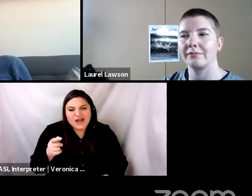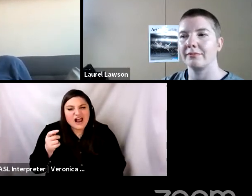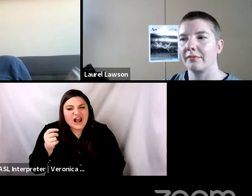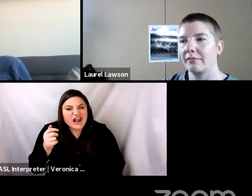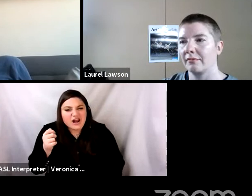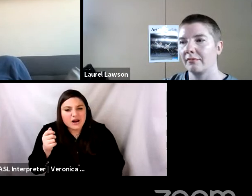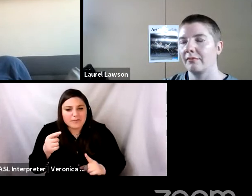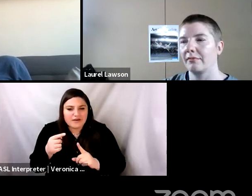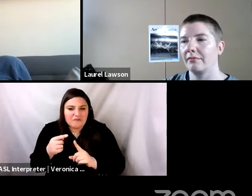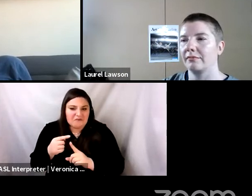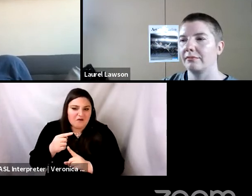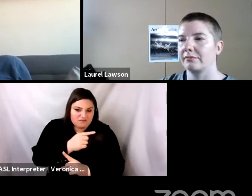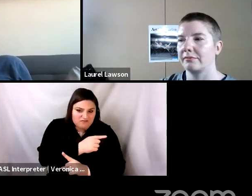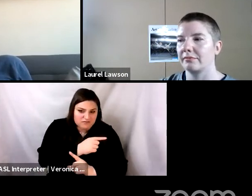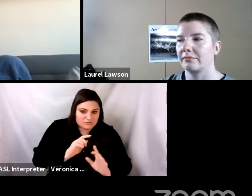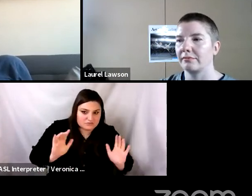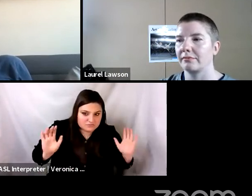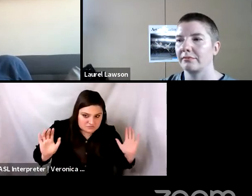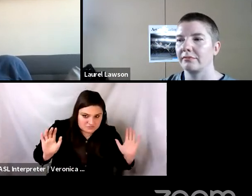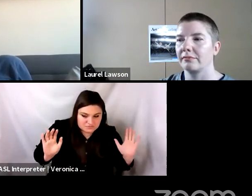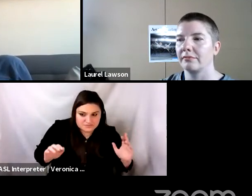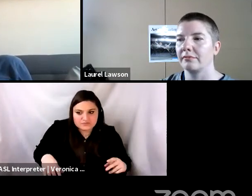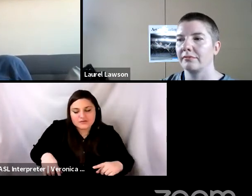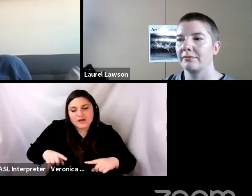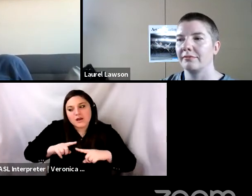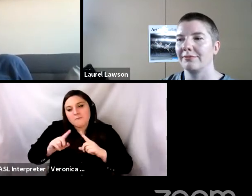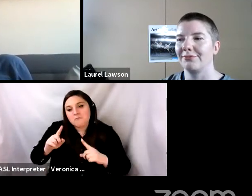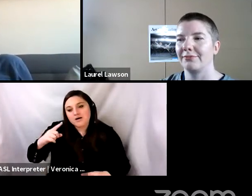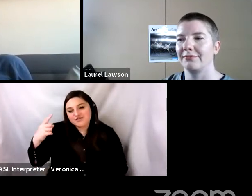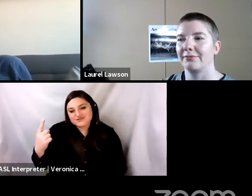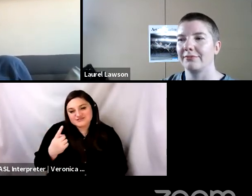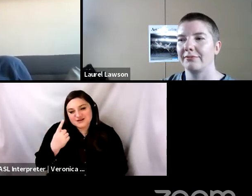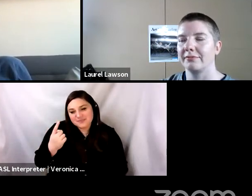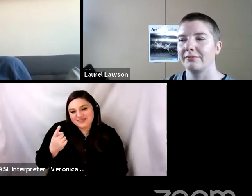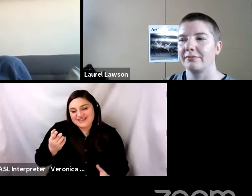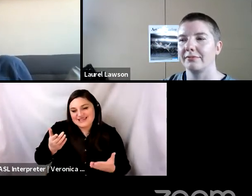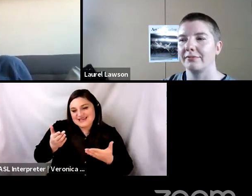there's something about consideration